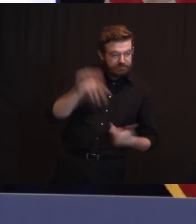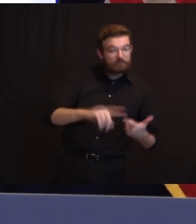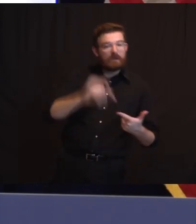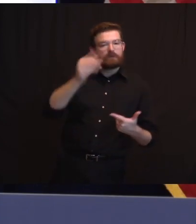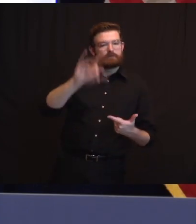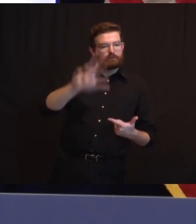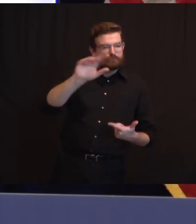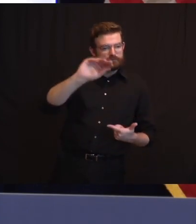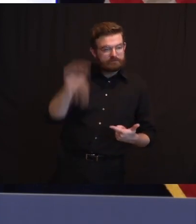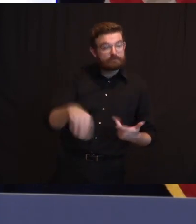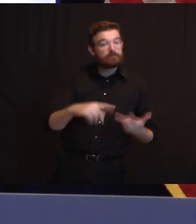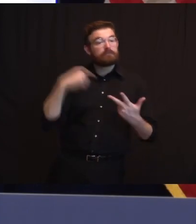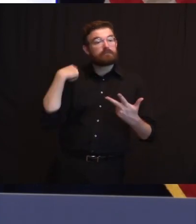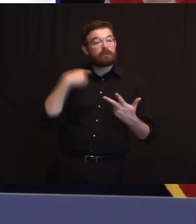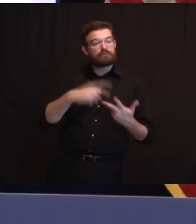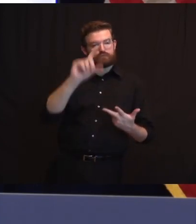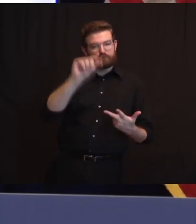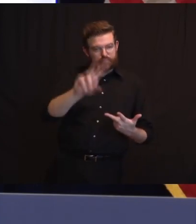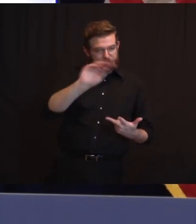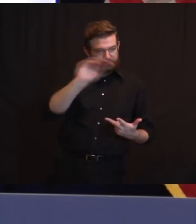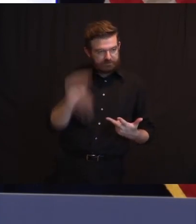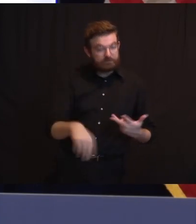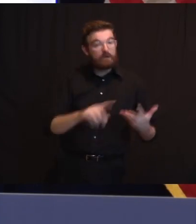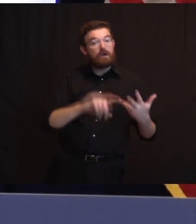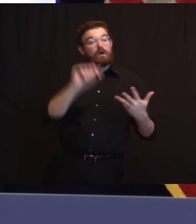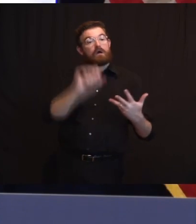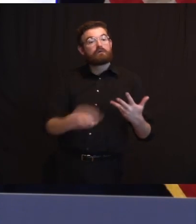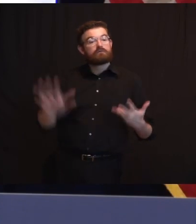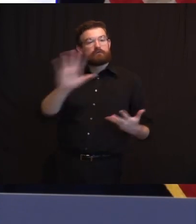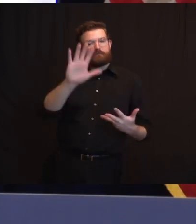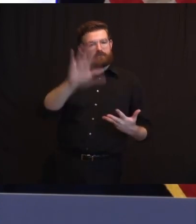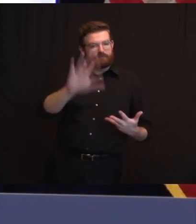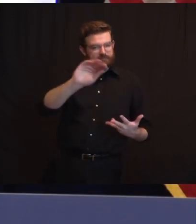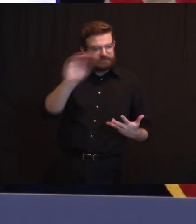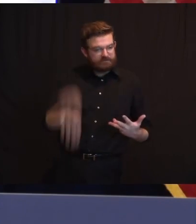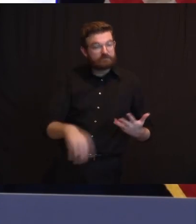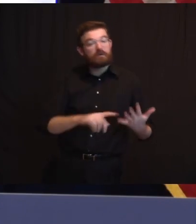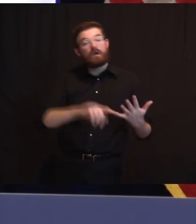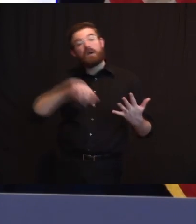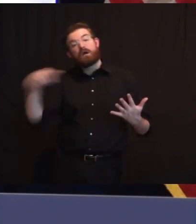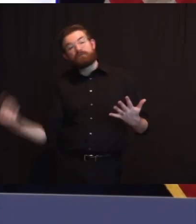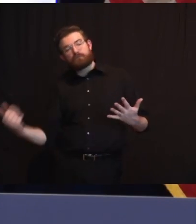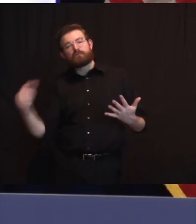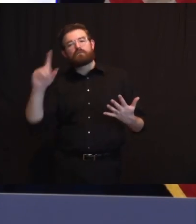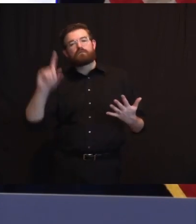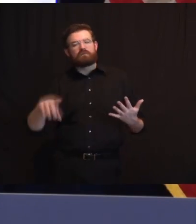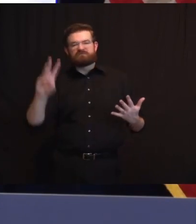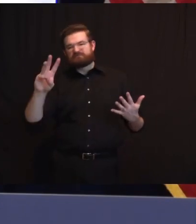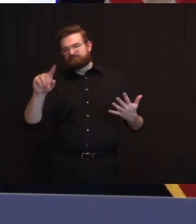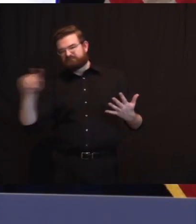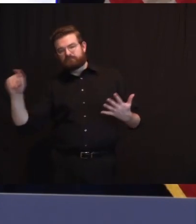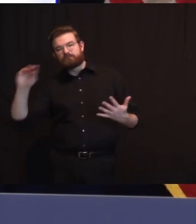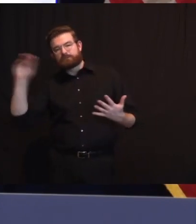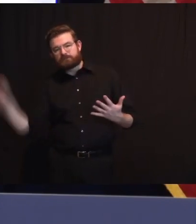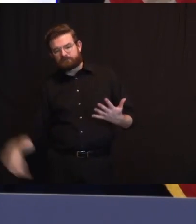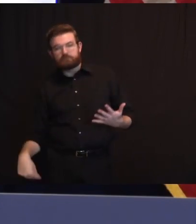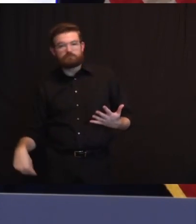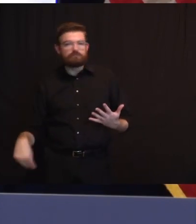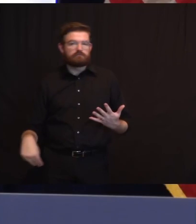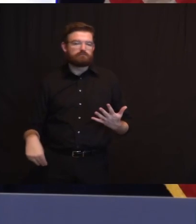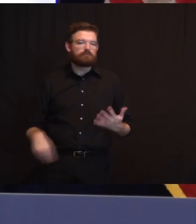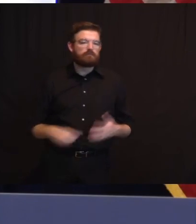Hispanic 20.2, Asian 5.5, other 1.8. Of the newly reported deaths, 7